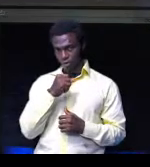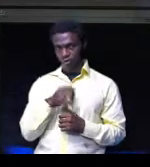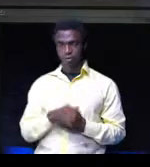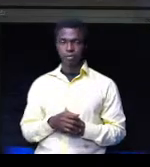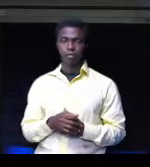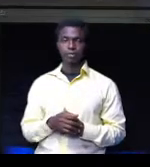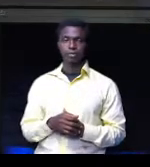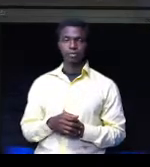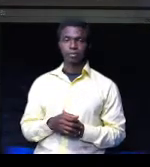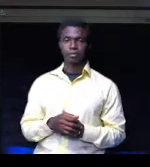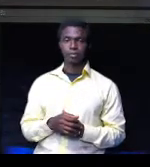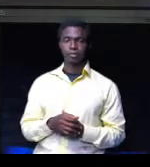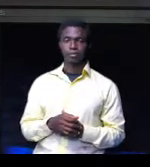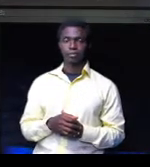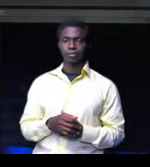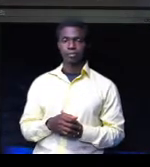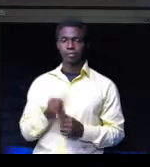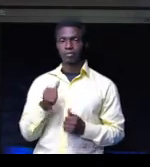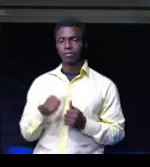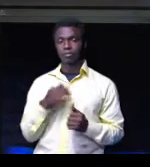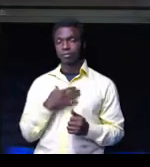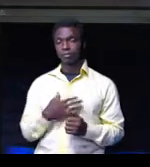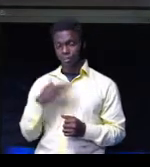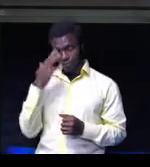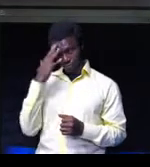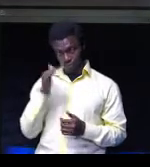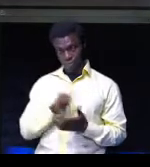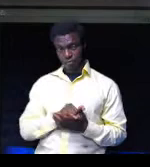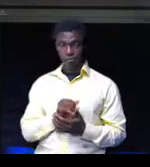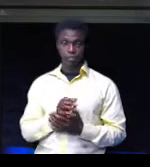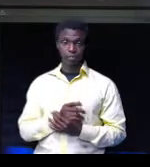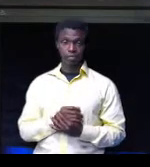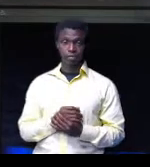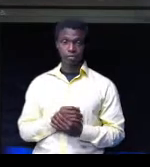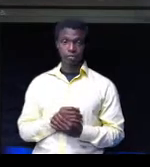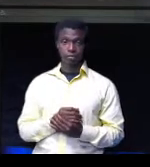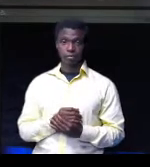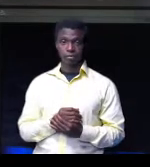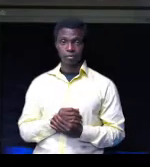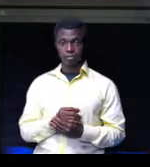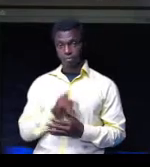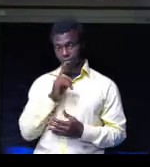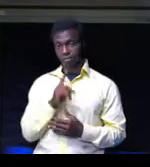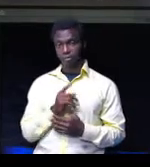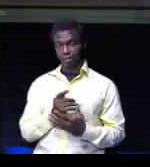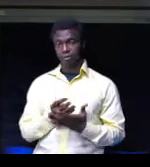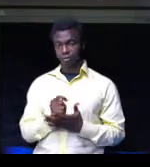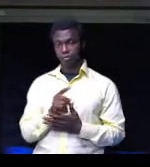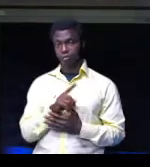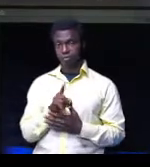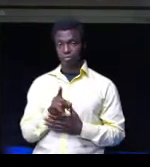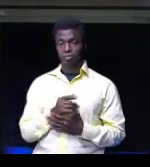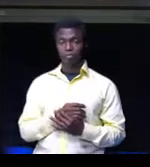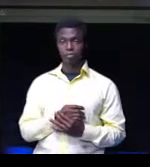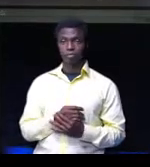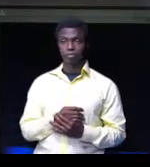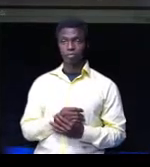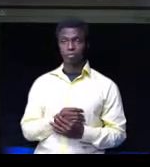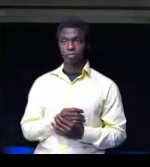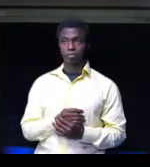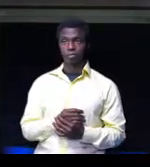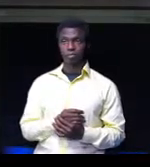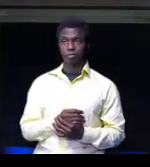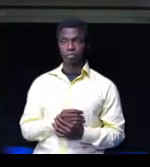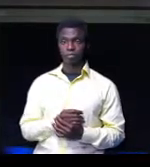Orange. That's a bonus for everybody. Everybody knows how to. Yeah. I'm not assuming, I'm sure. I taught you.